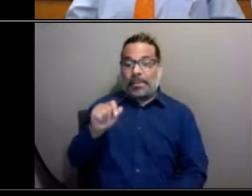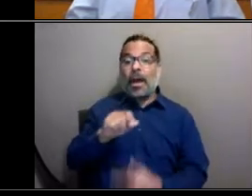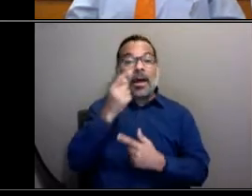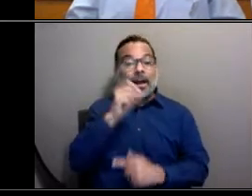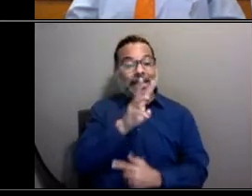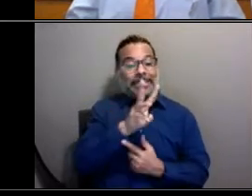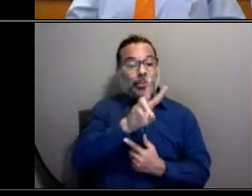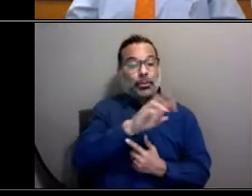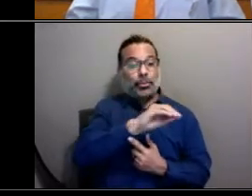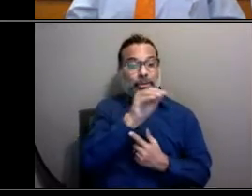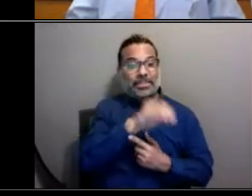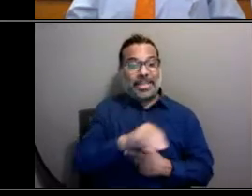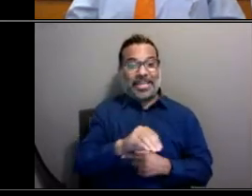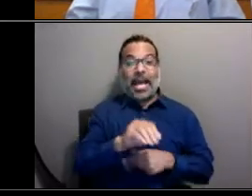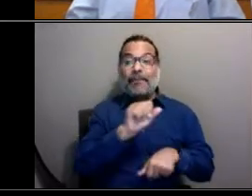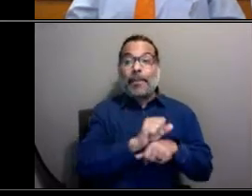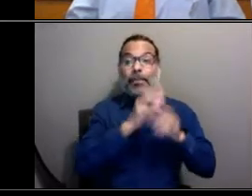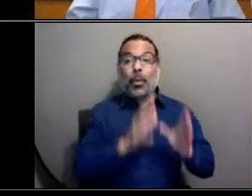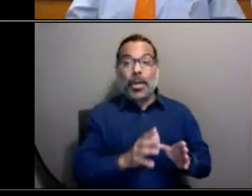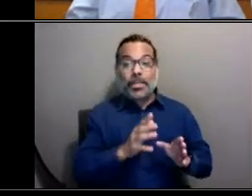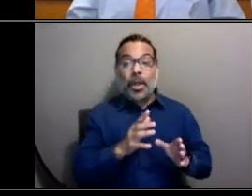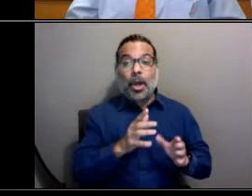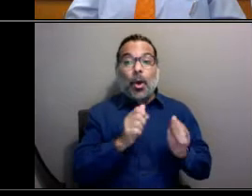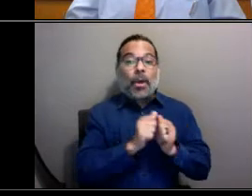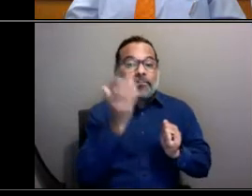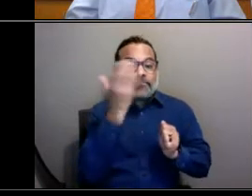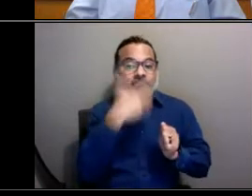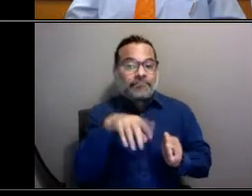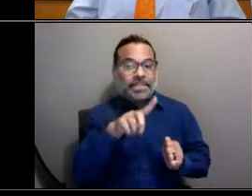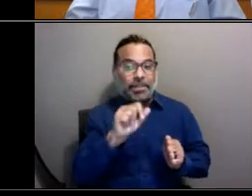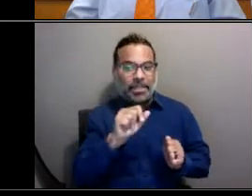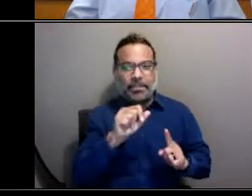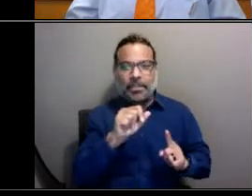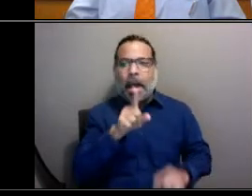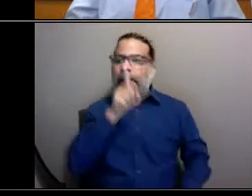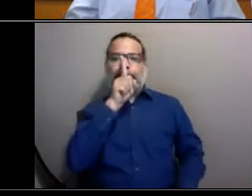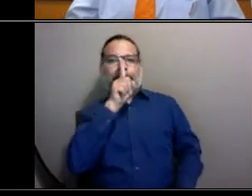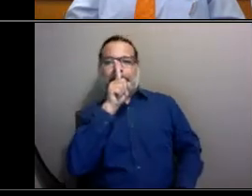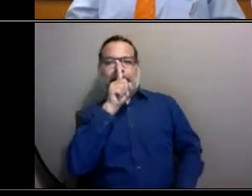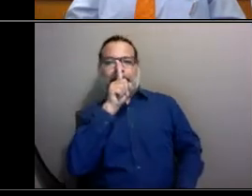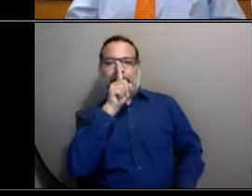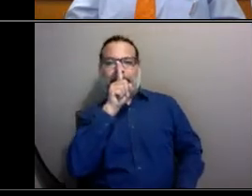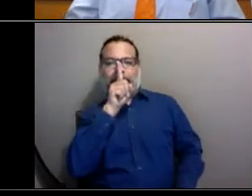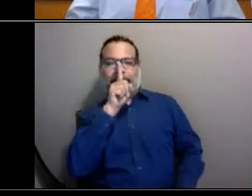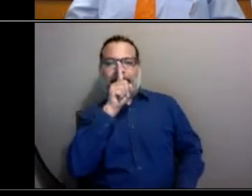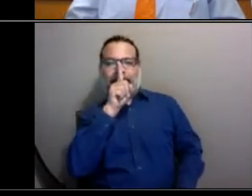62% of employees with invisible disabilities do not self-identify. There